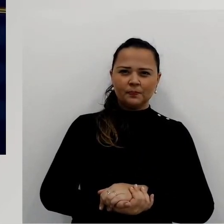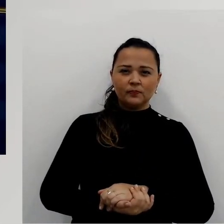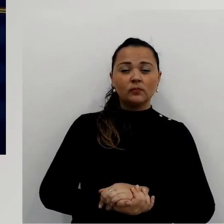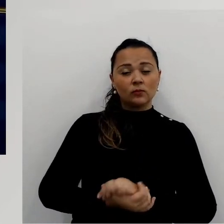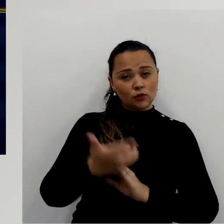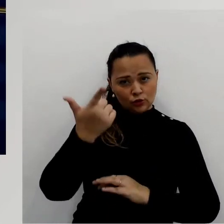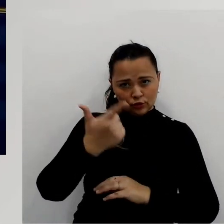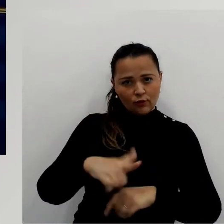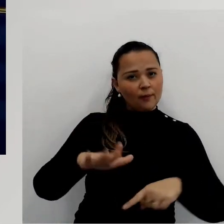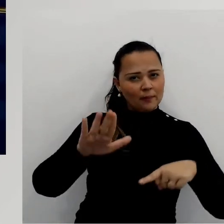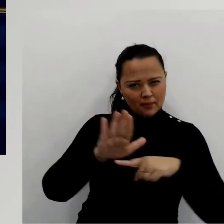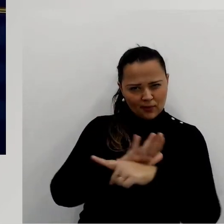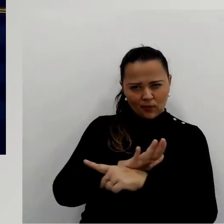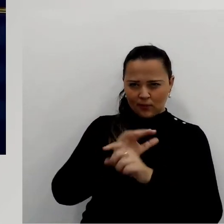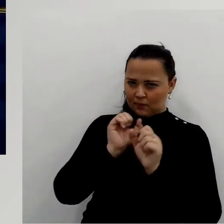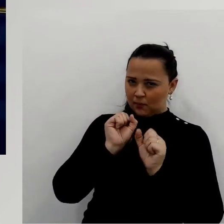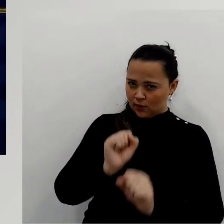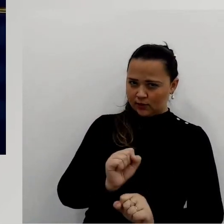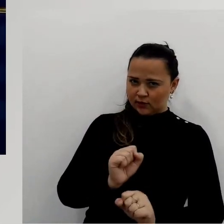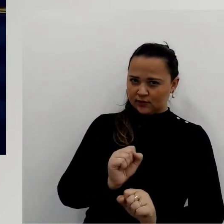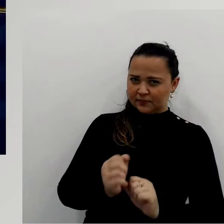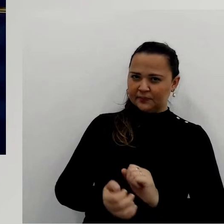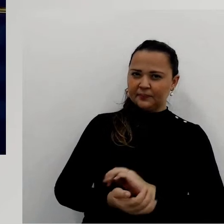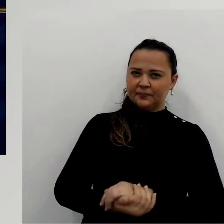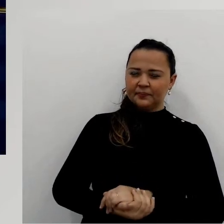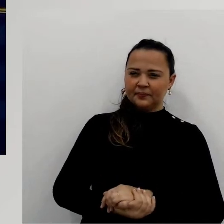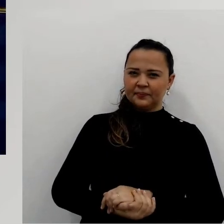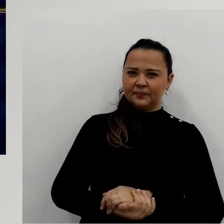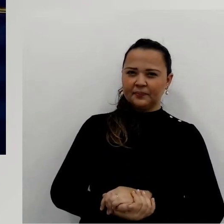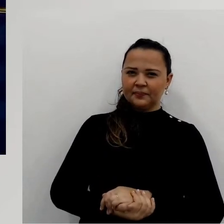I will read again the question, okay?